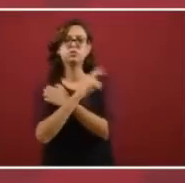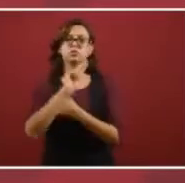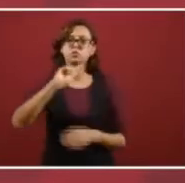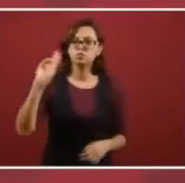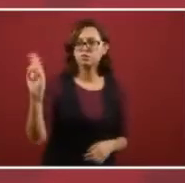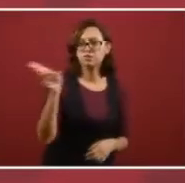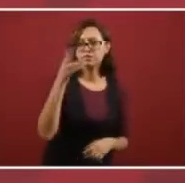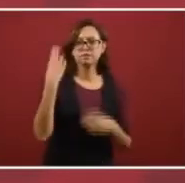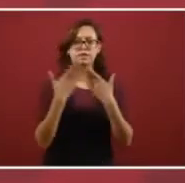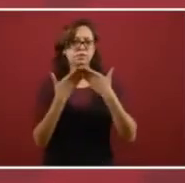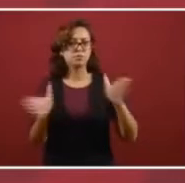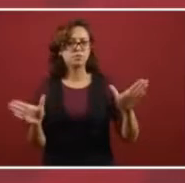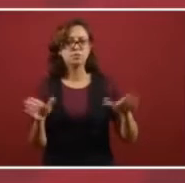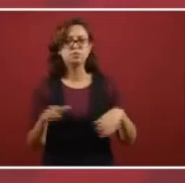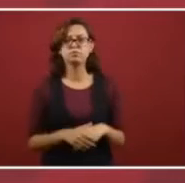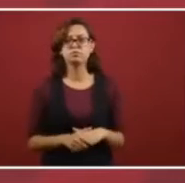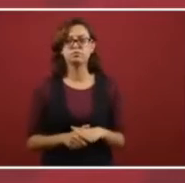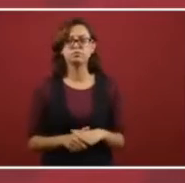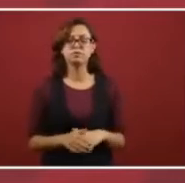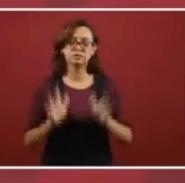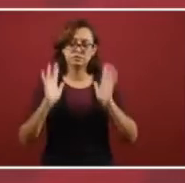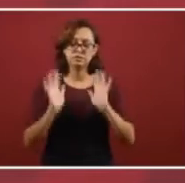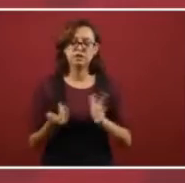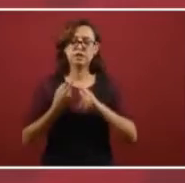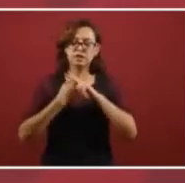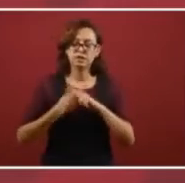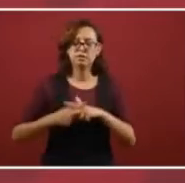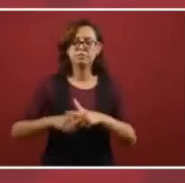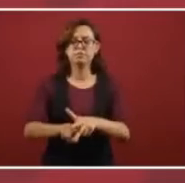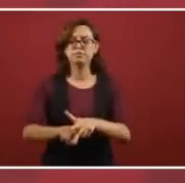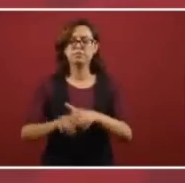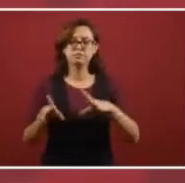layers of well-being, education,